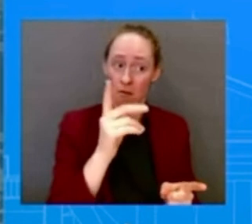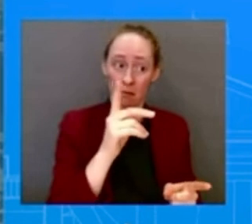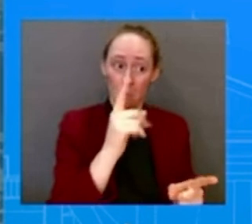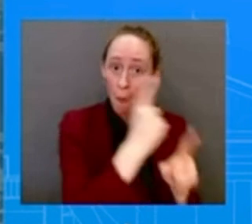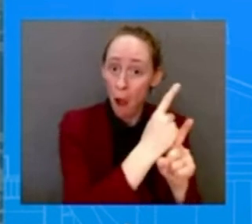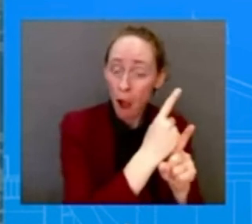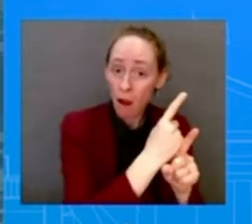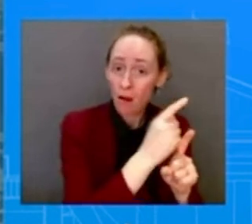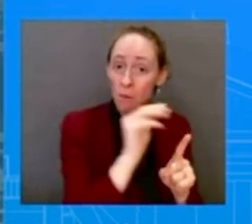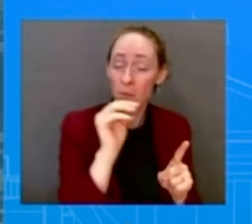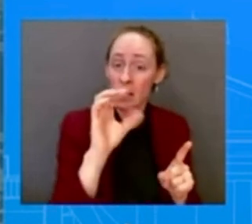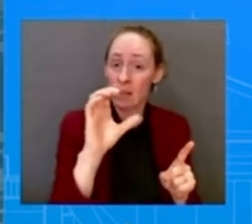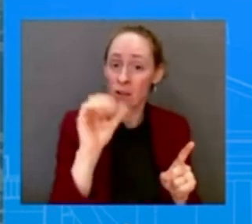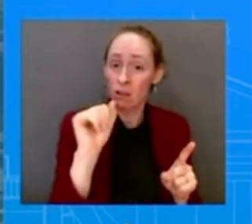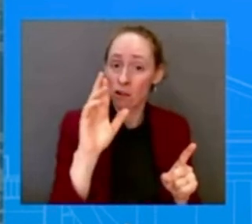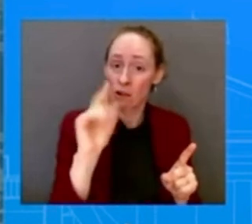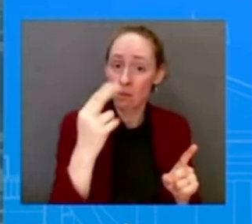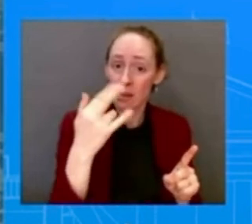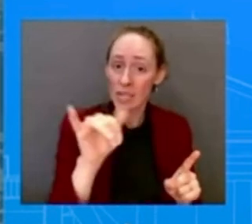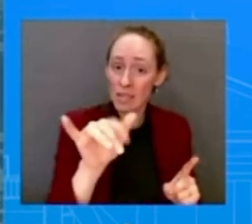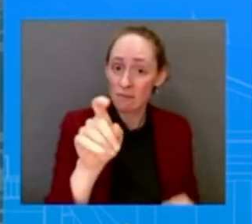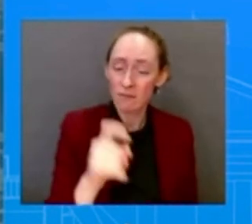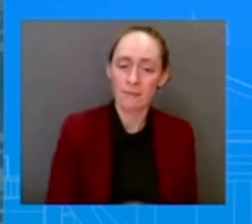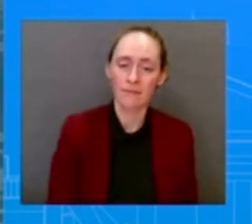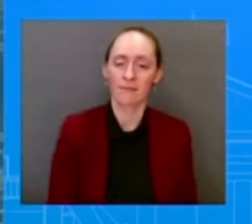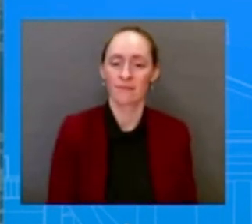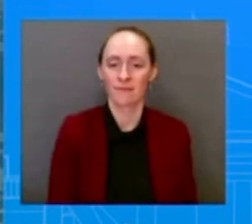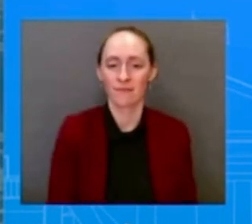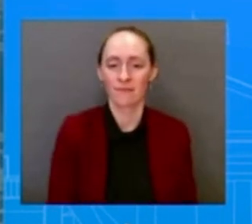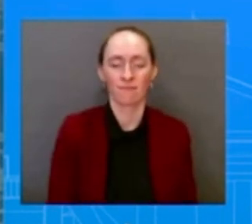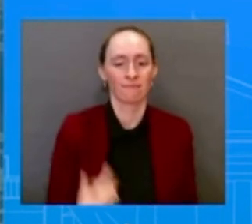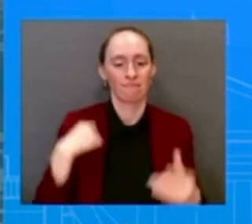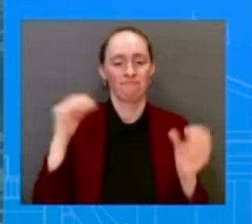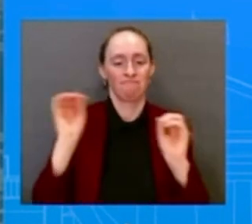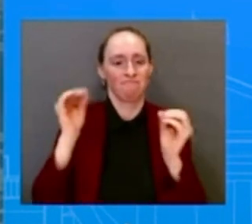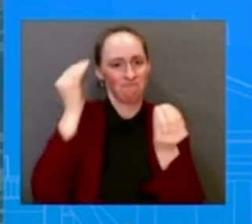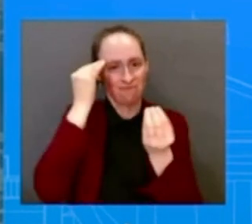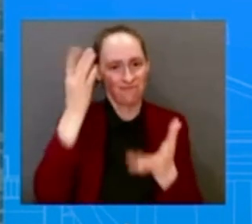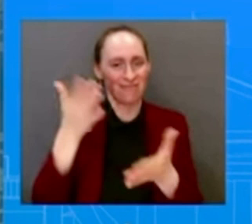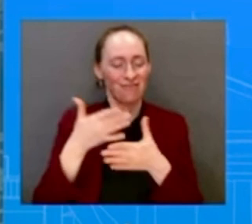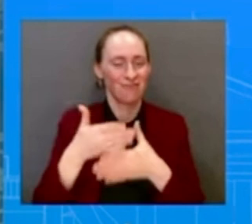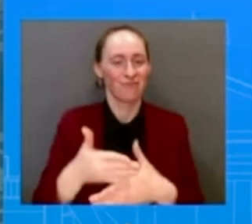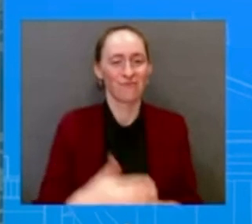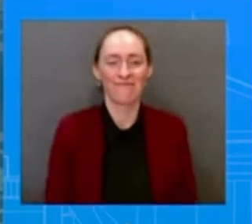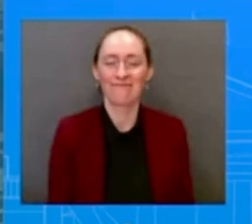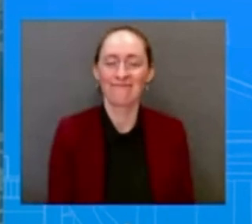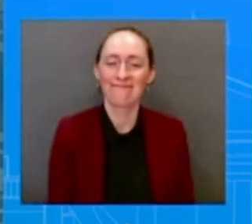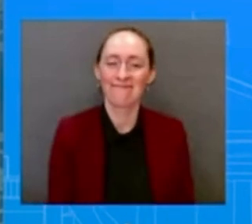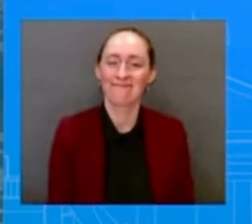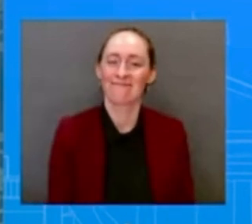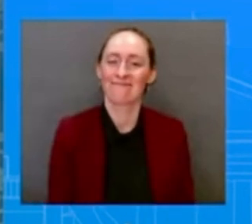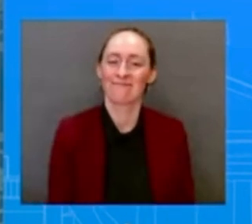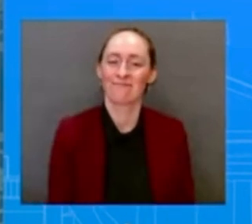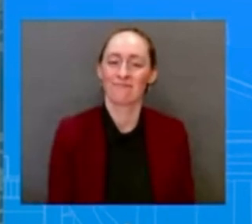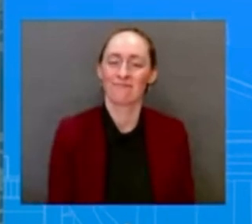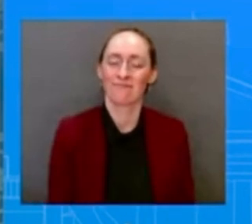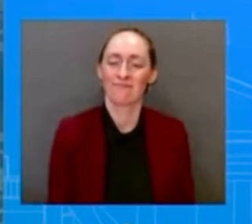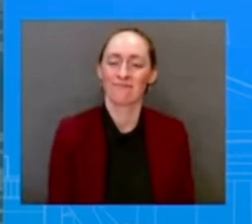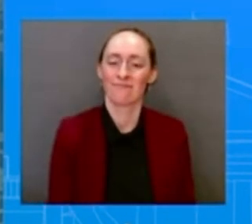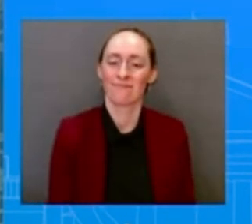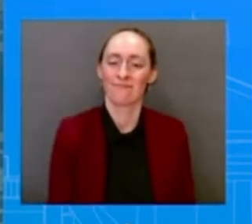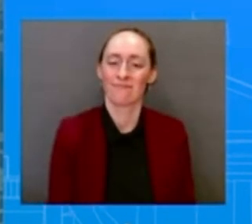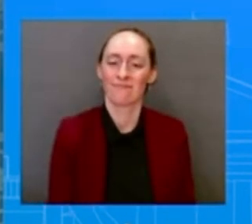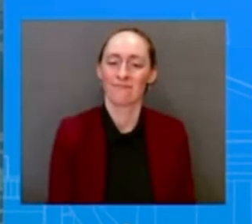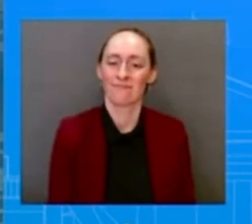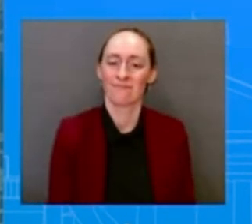or meetings to preview for you at this time. As you know, the meeting that he had with Speaker McCarthy not too long ago was